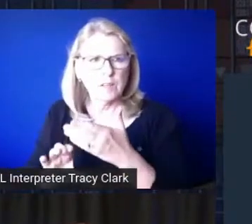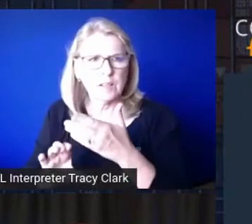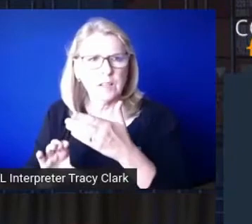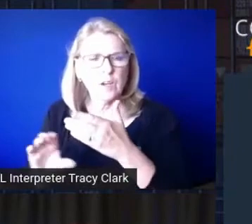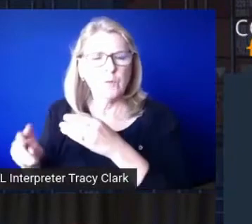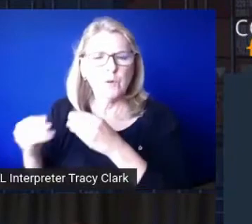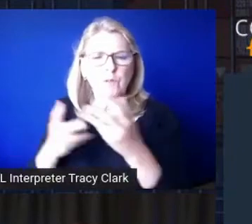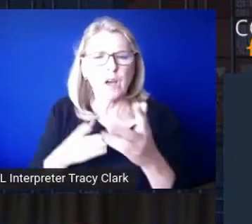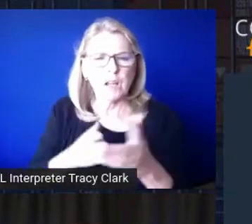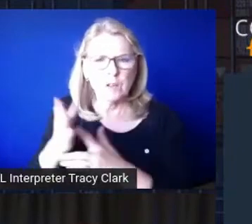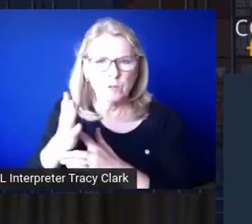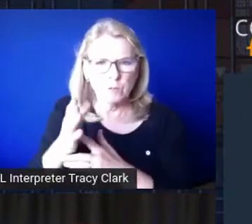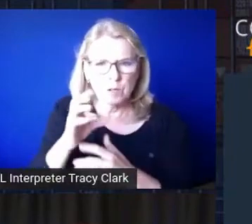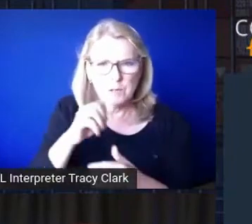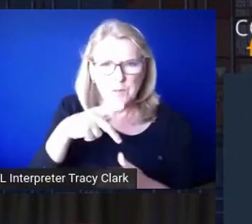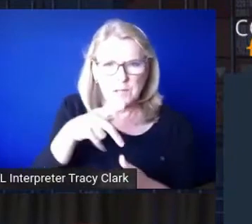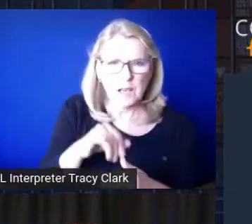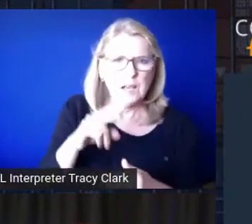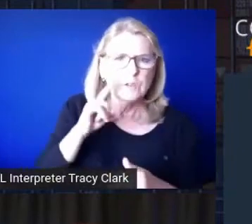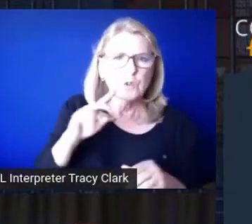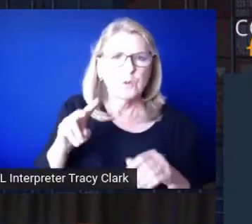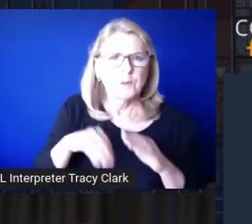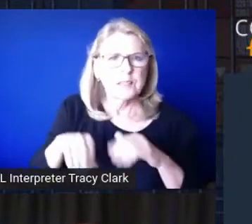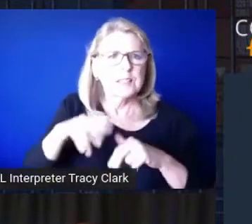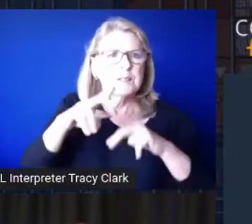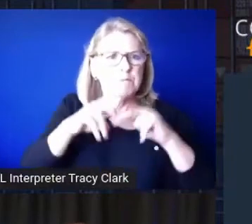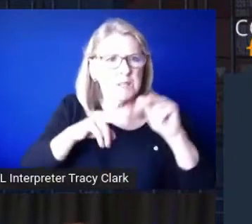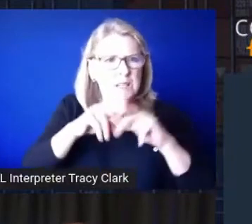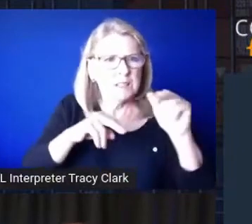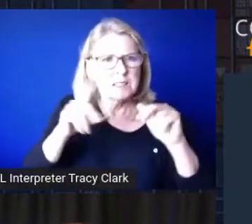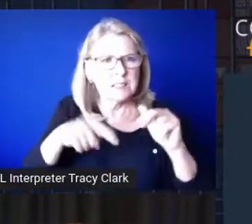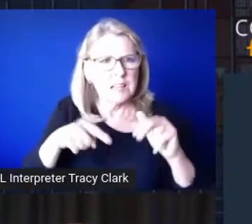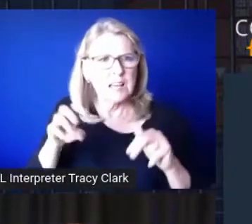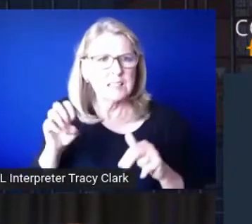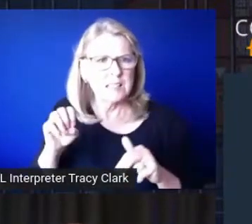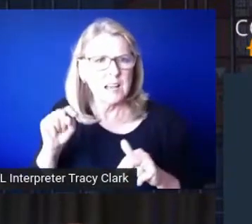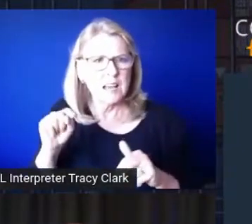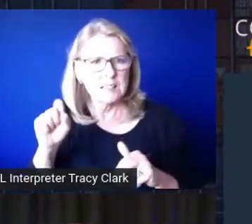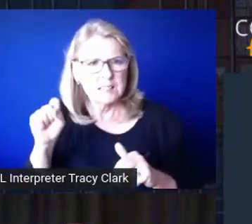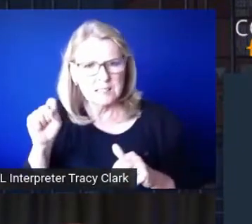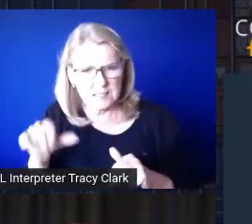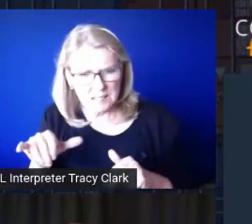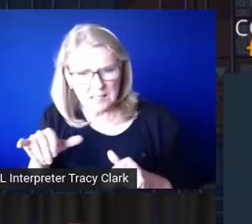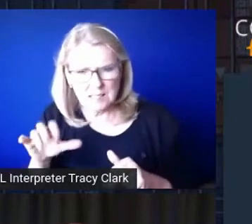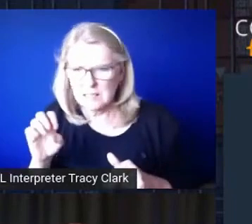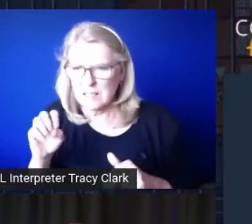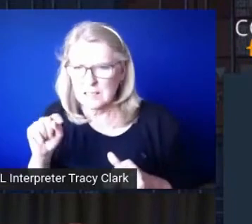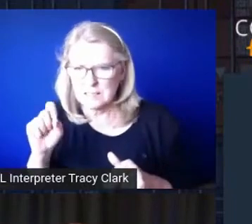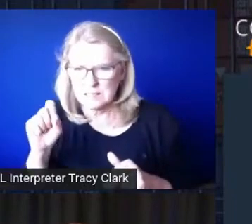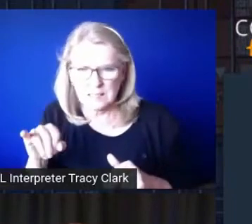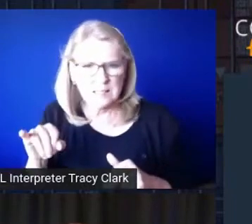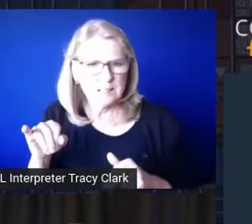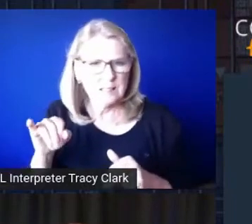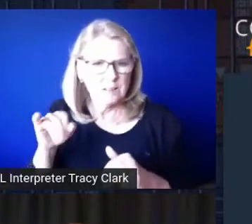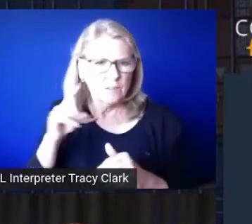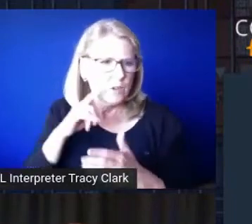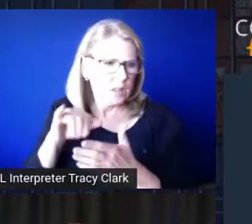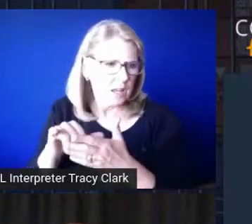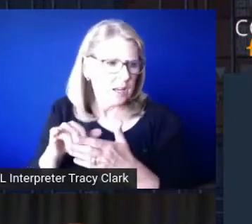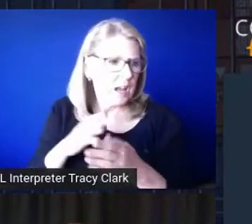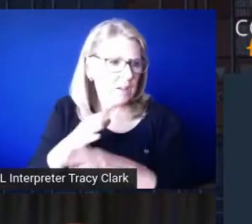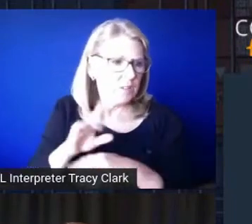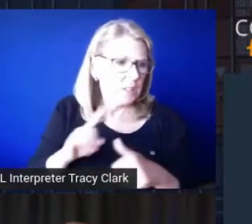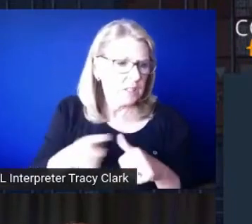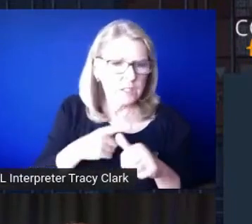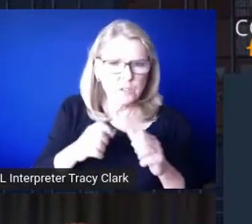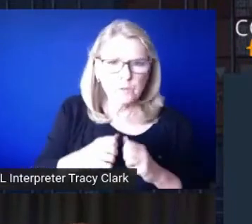/etc for runtime. And then, after that initial boot up is there, you've got things like the SE/Linux